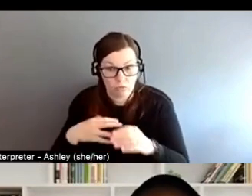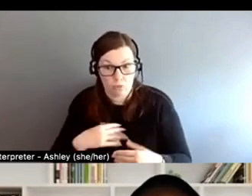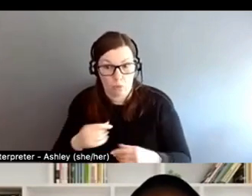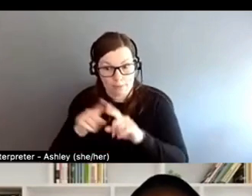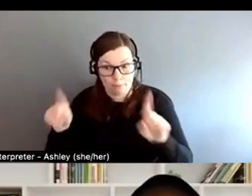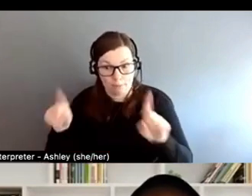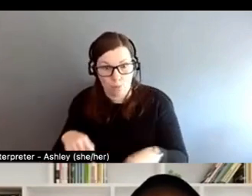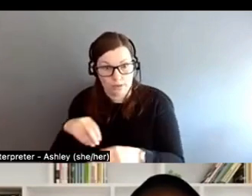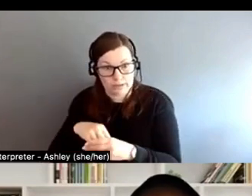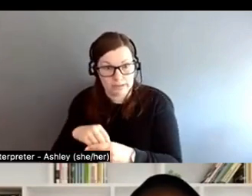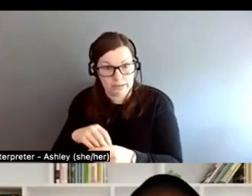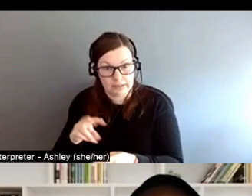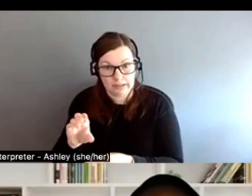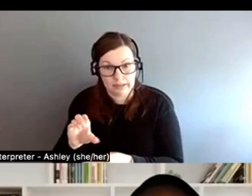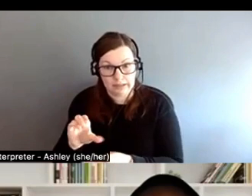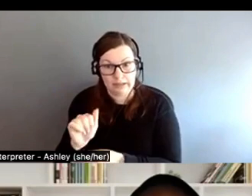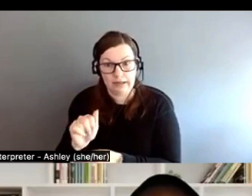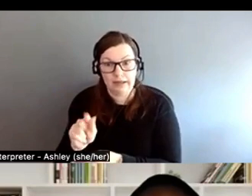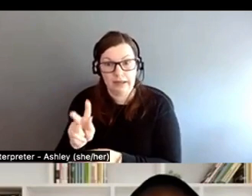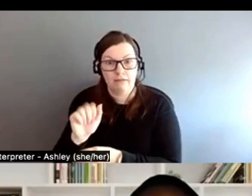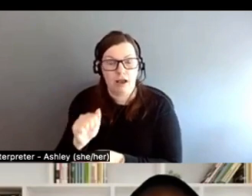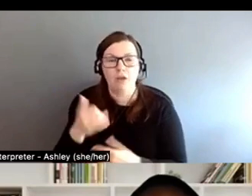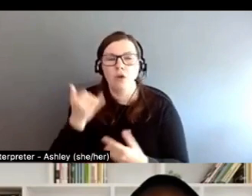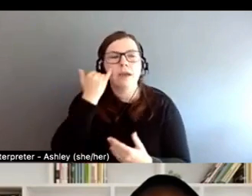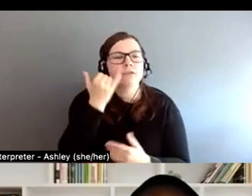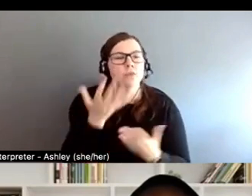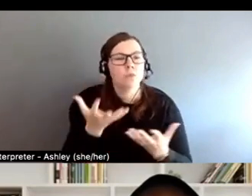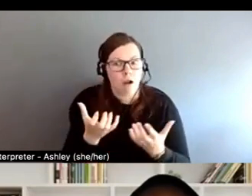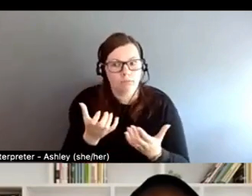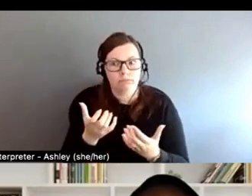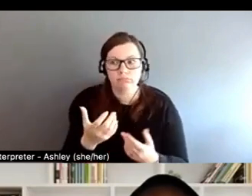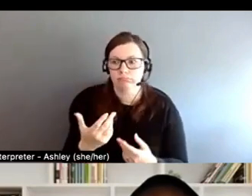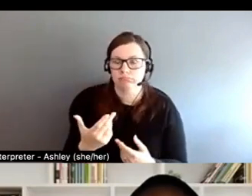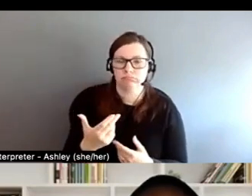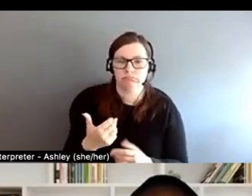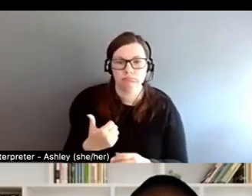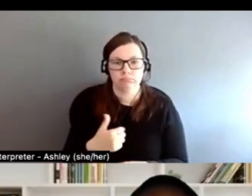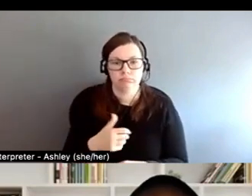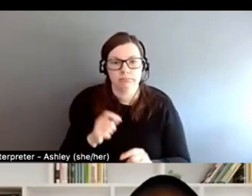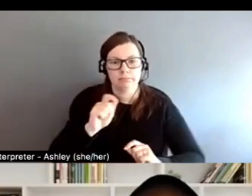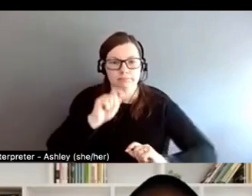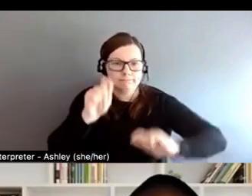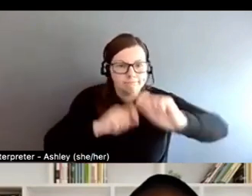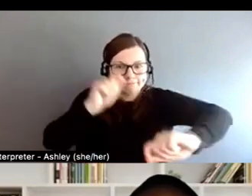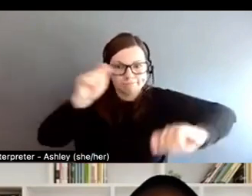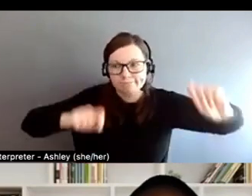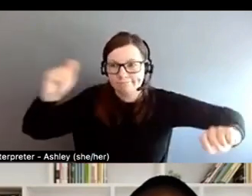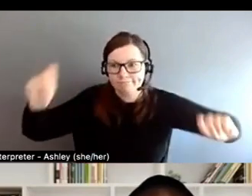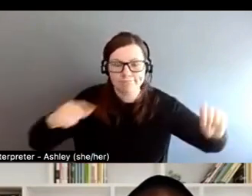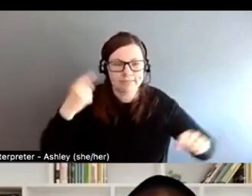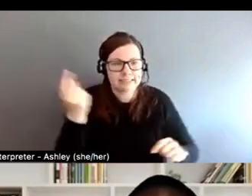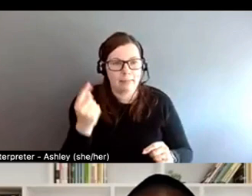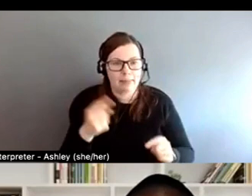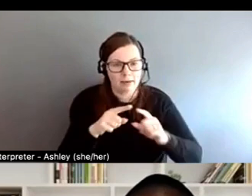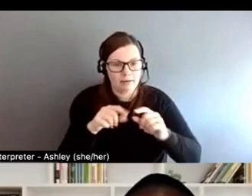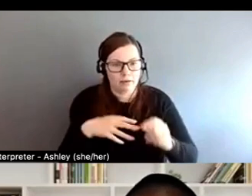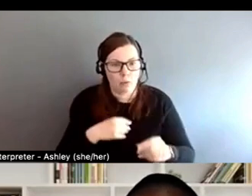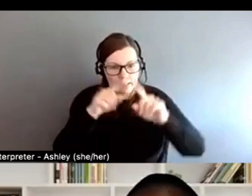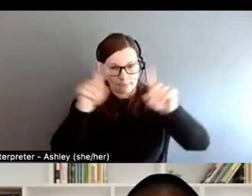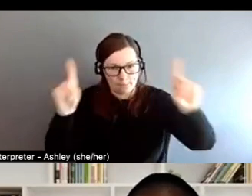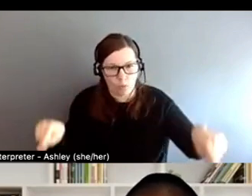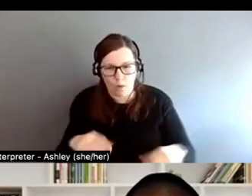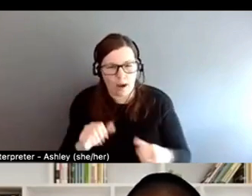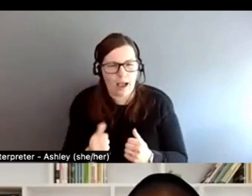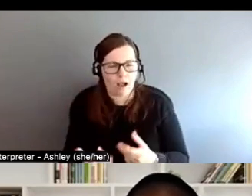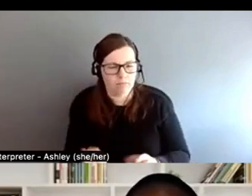would you use to record yourself doing something on a whiteboard and then put that into Canva? So you can use your